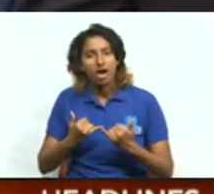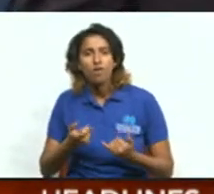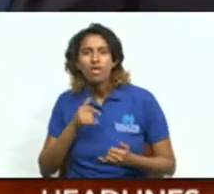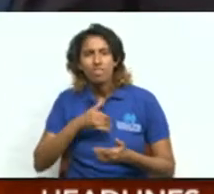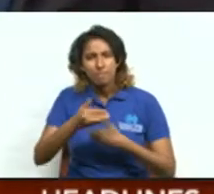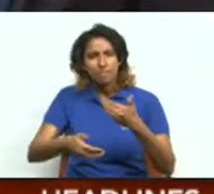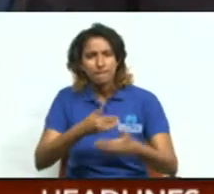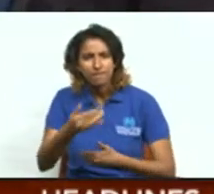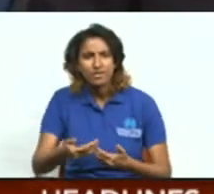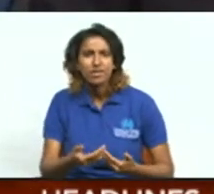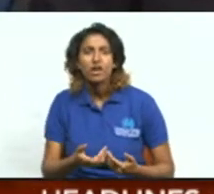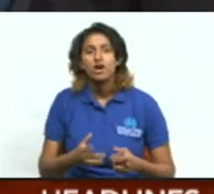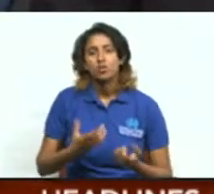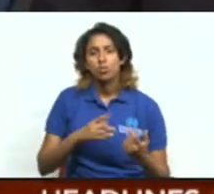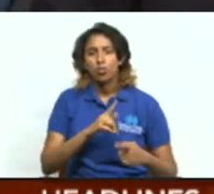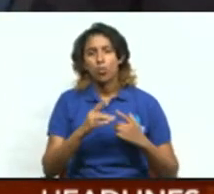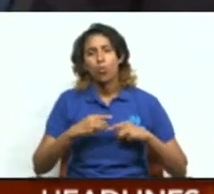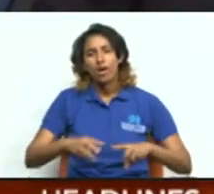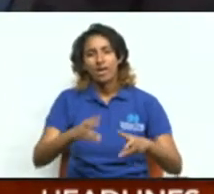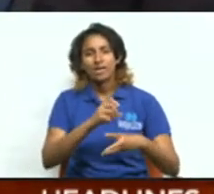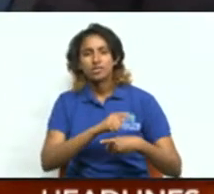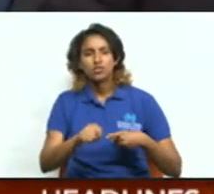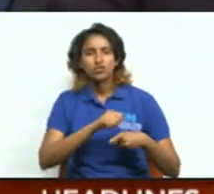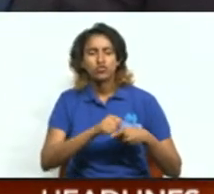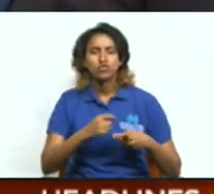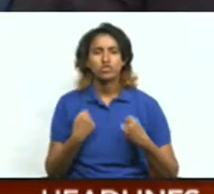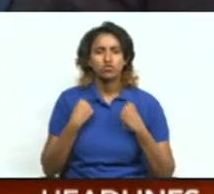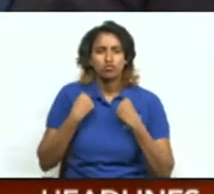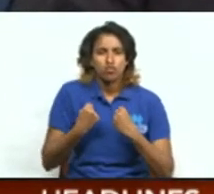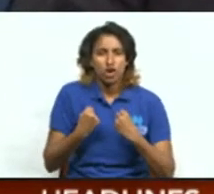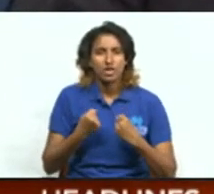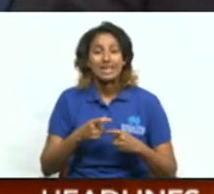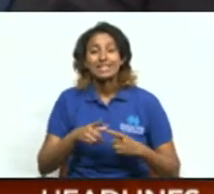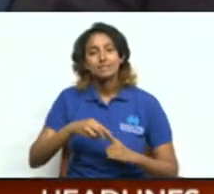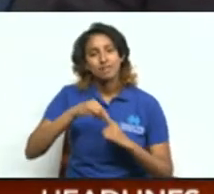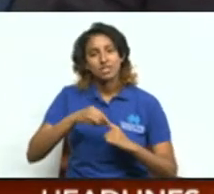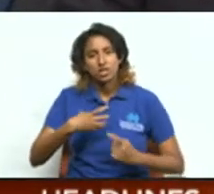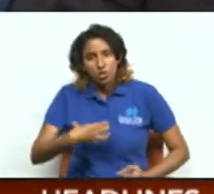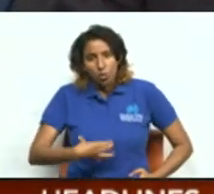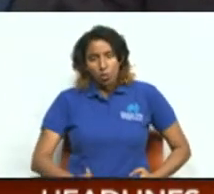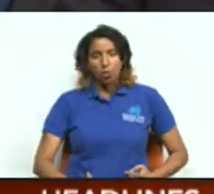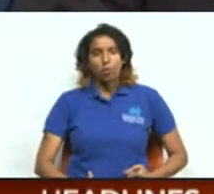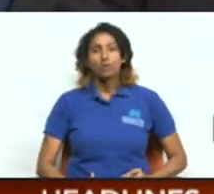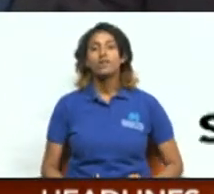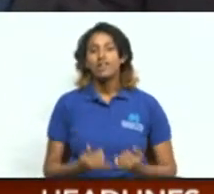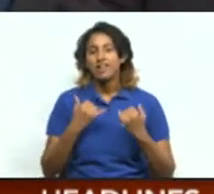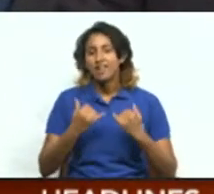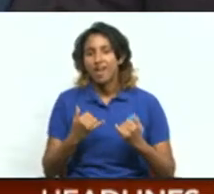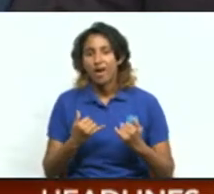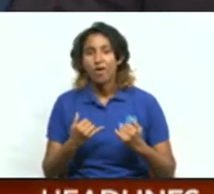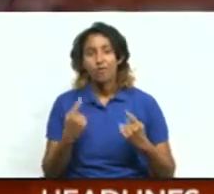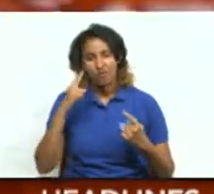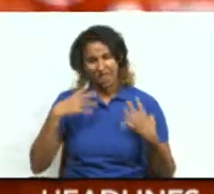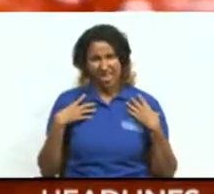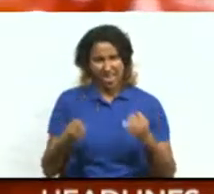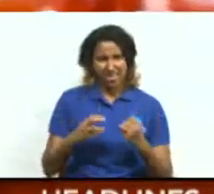that is praised for its focus developing core strength. So Yini Gray runs through a few moves for tonight's Wellness Wednesday.